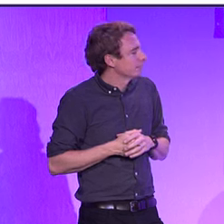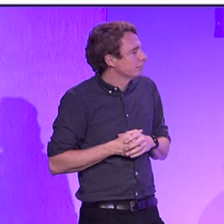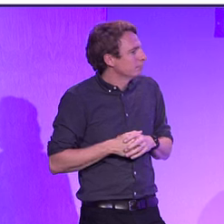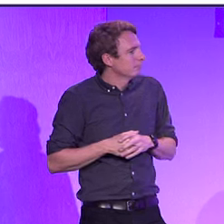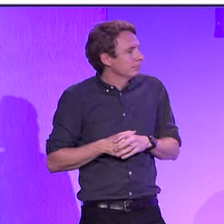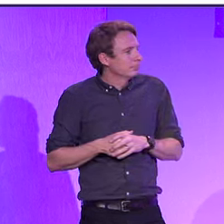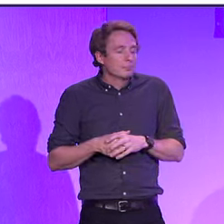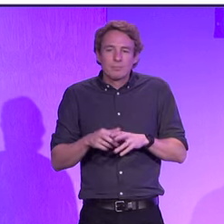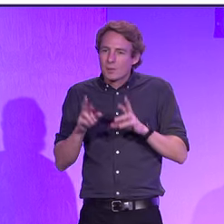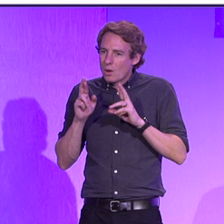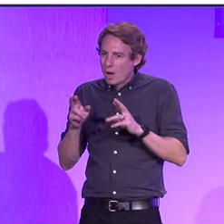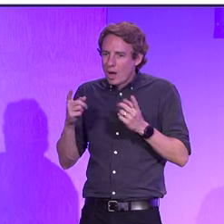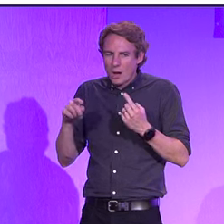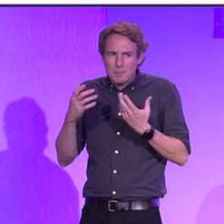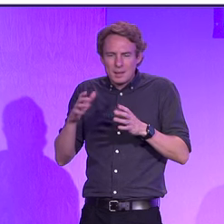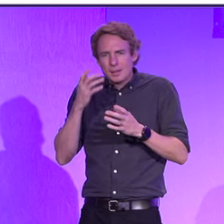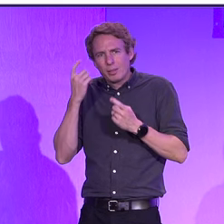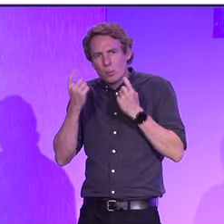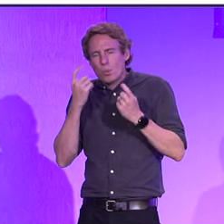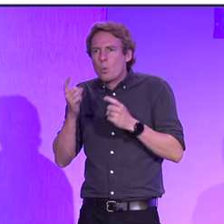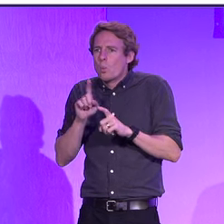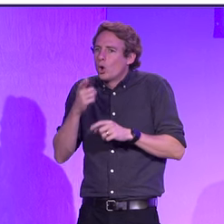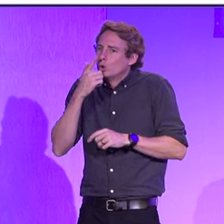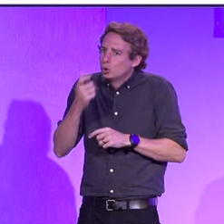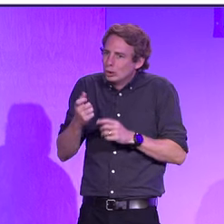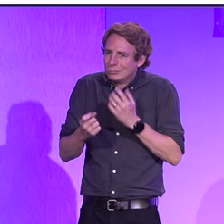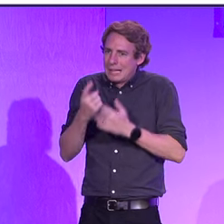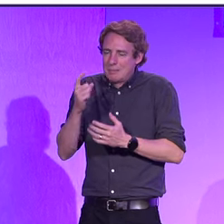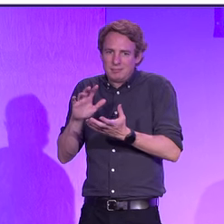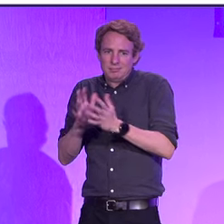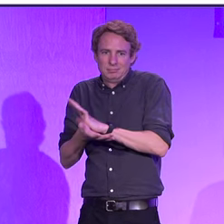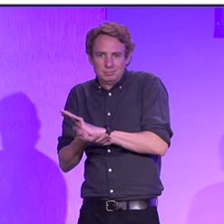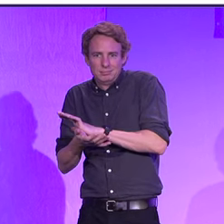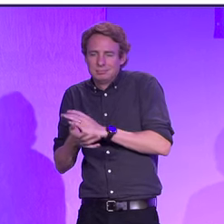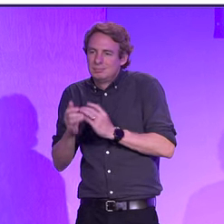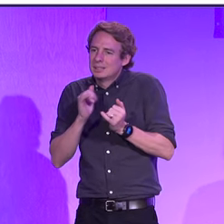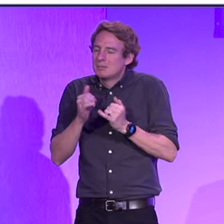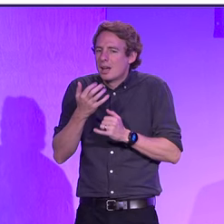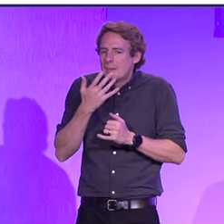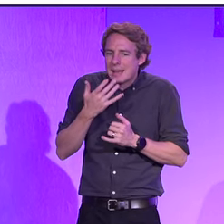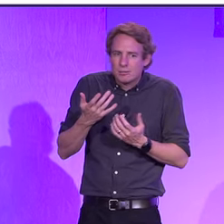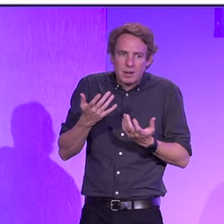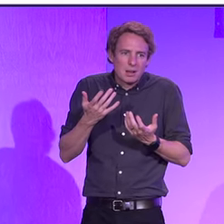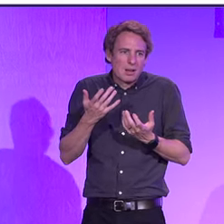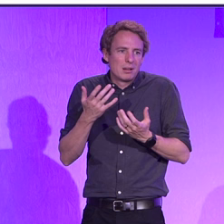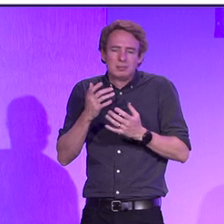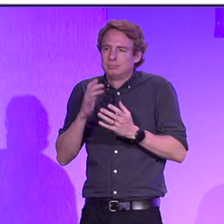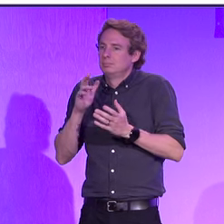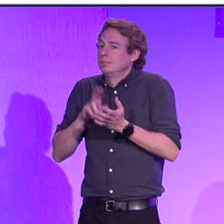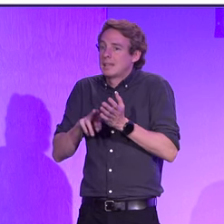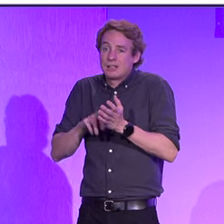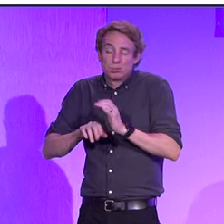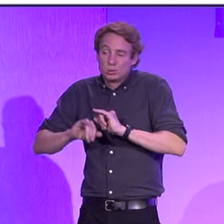I hope that everyone has thought about like what disasters could go wrong, because sometimes it's human error, sometimes it's outages,